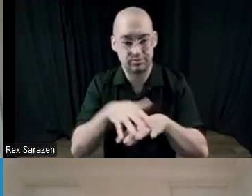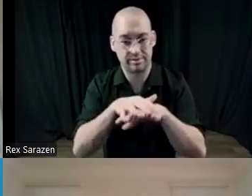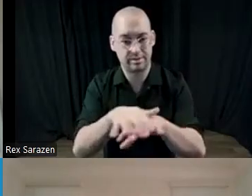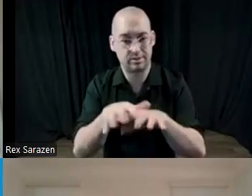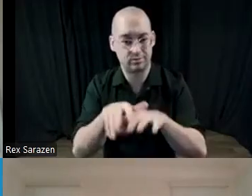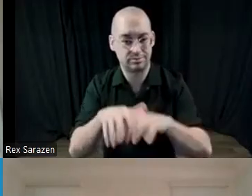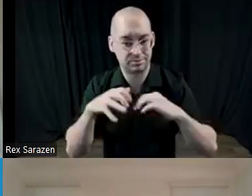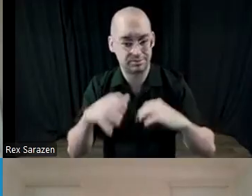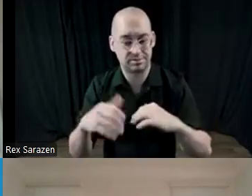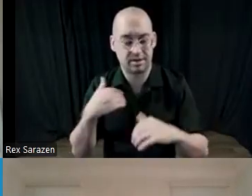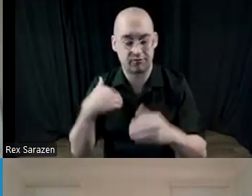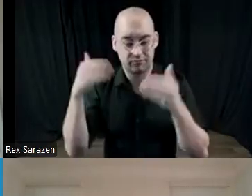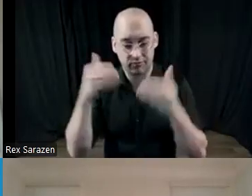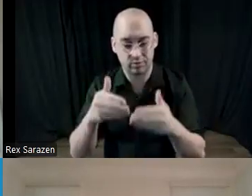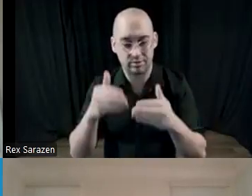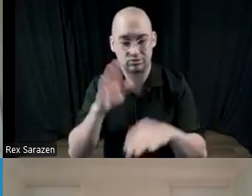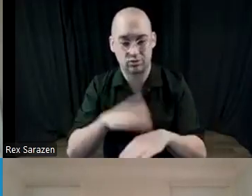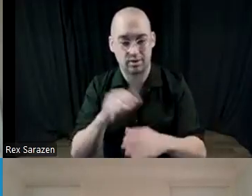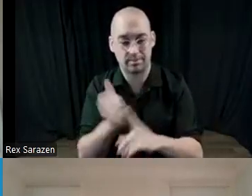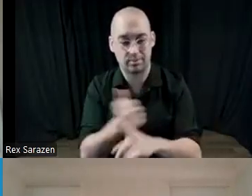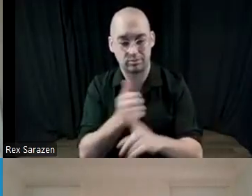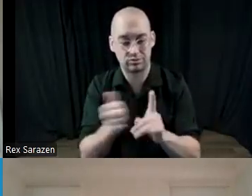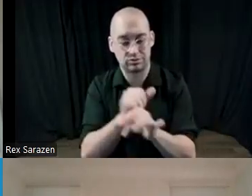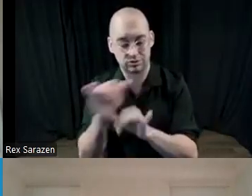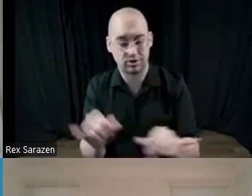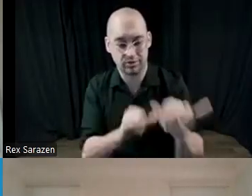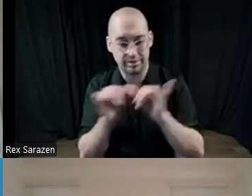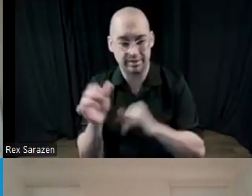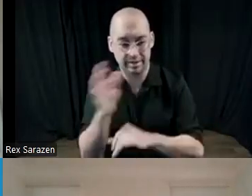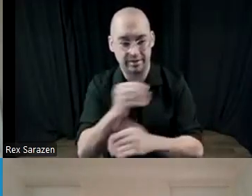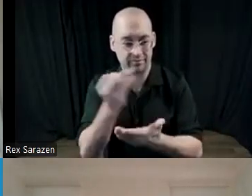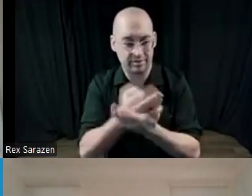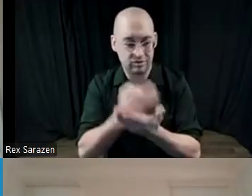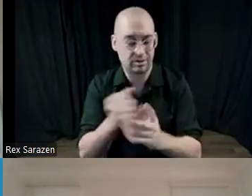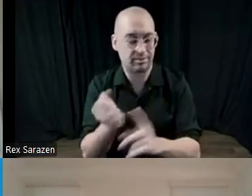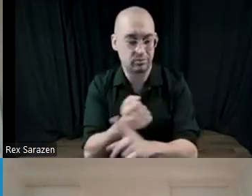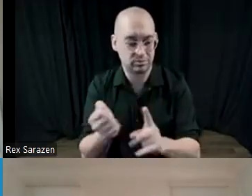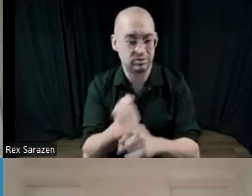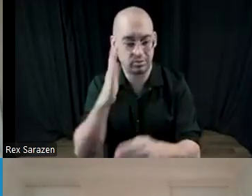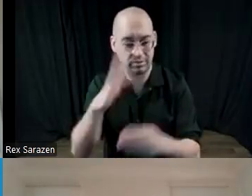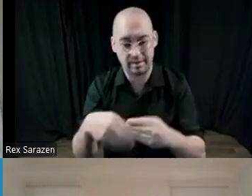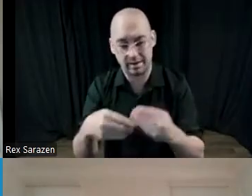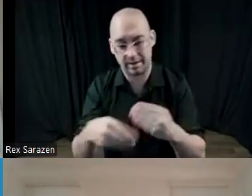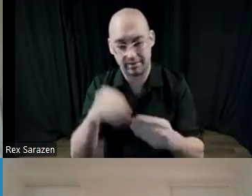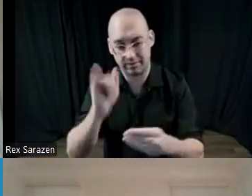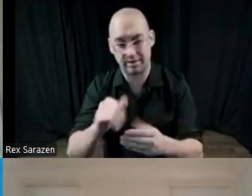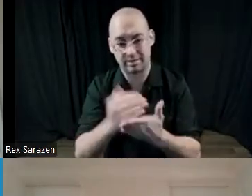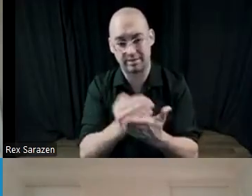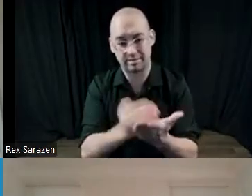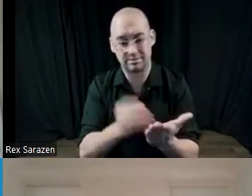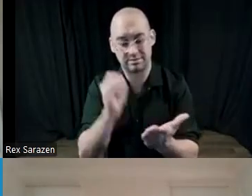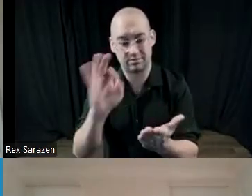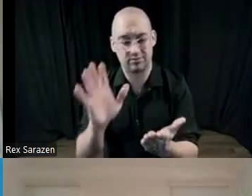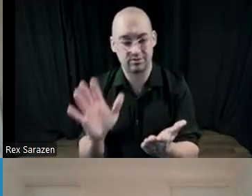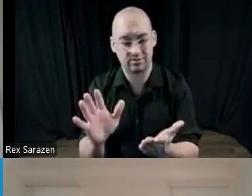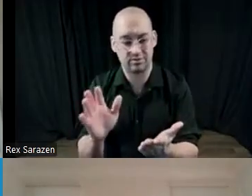have a focus on abuse generally and potentially financial abuse. So let's add that also to the list of, we